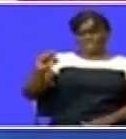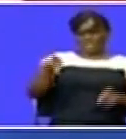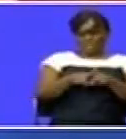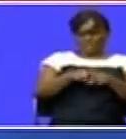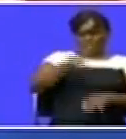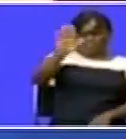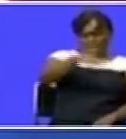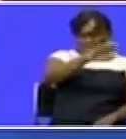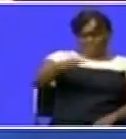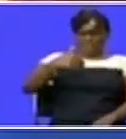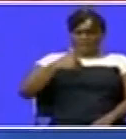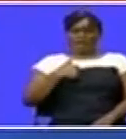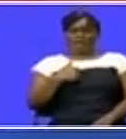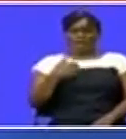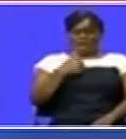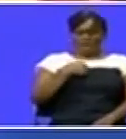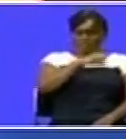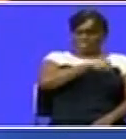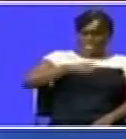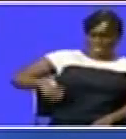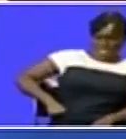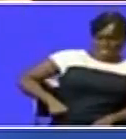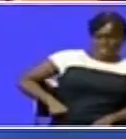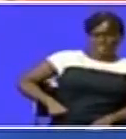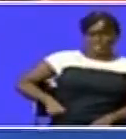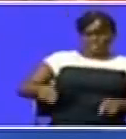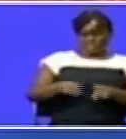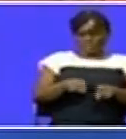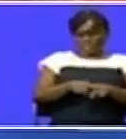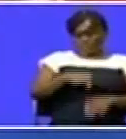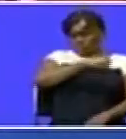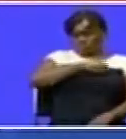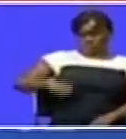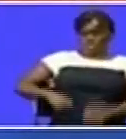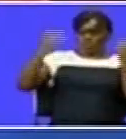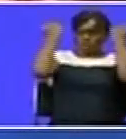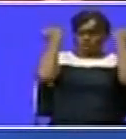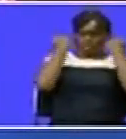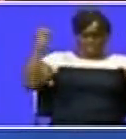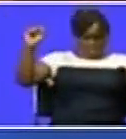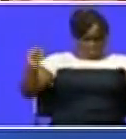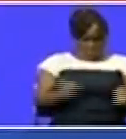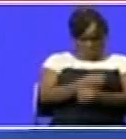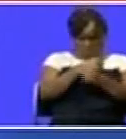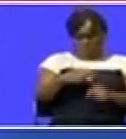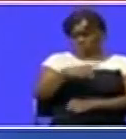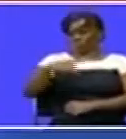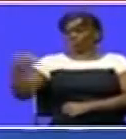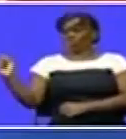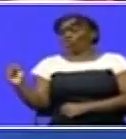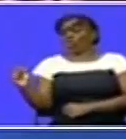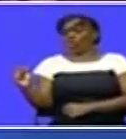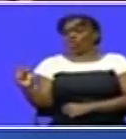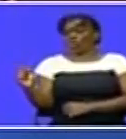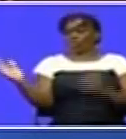kule ndani, tukawa na Senate kule ndani, tukawa na Supreme Court kule ndani. Hatuwezi kuenda kwa baraza